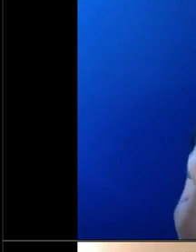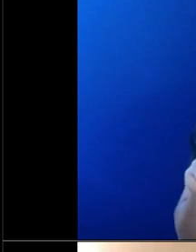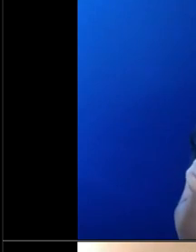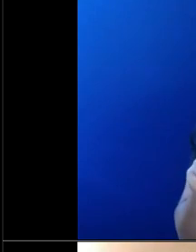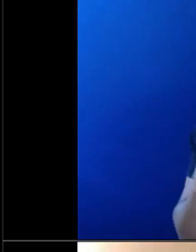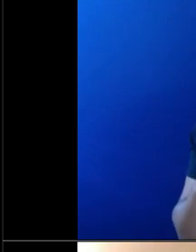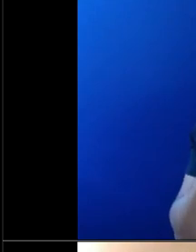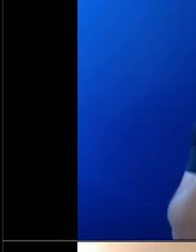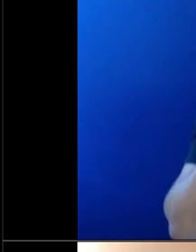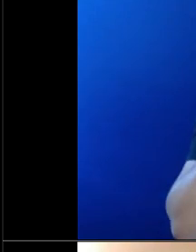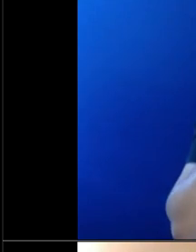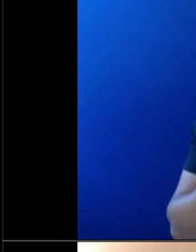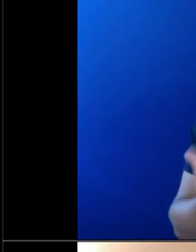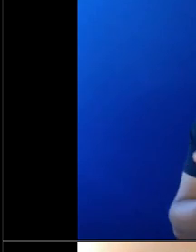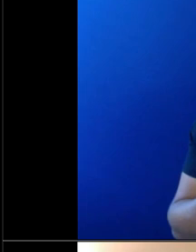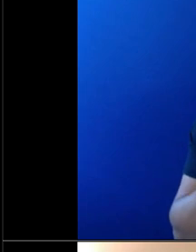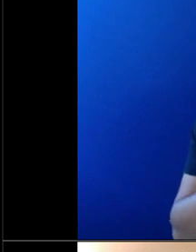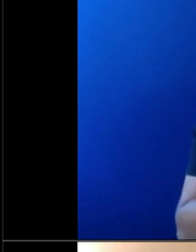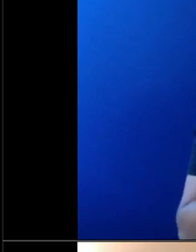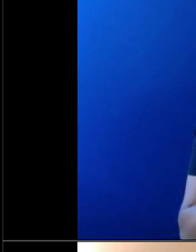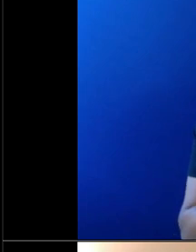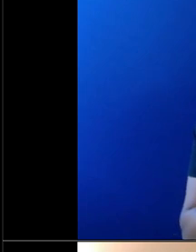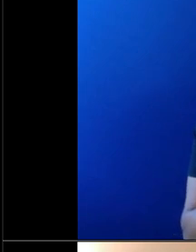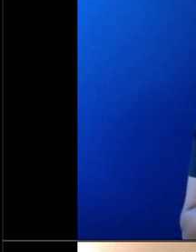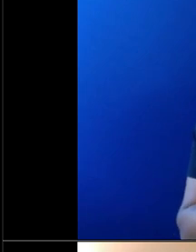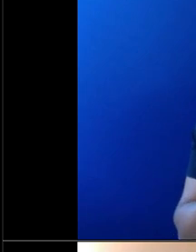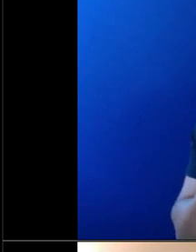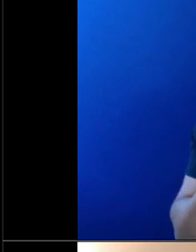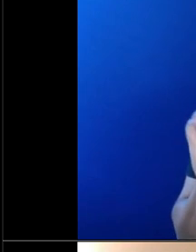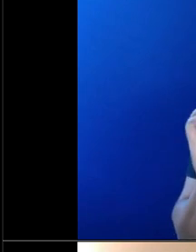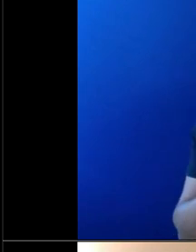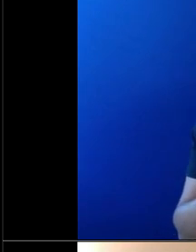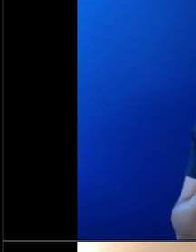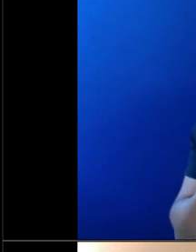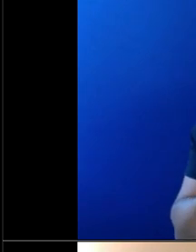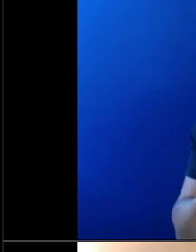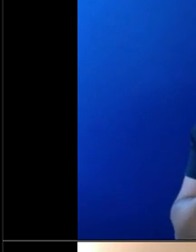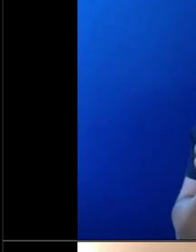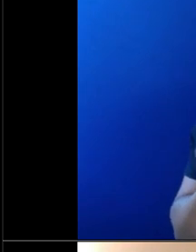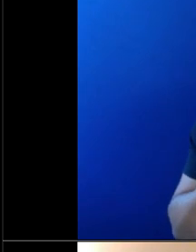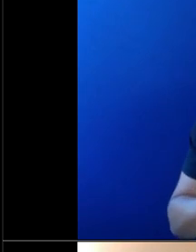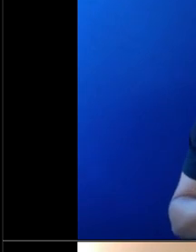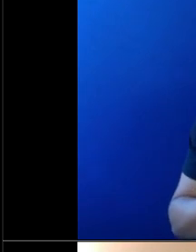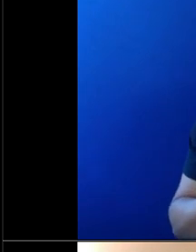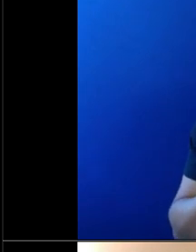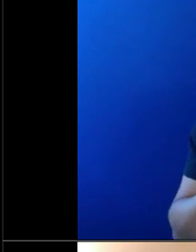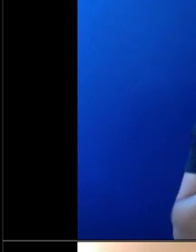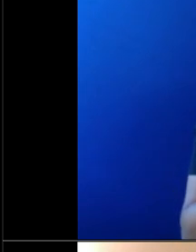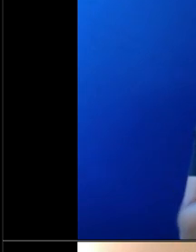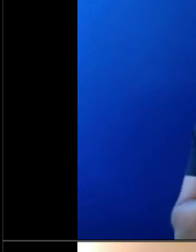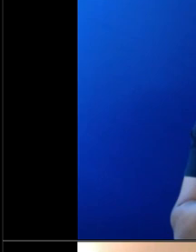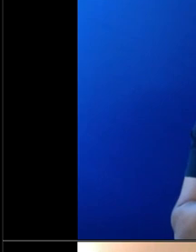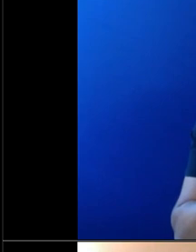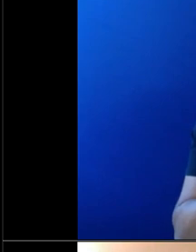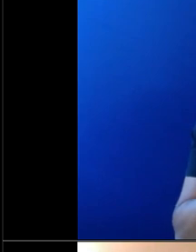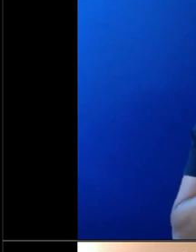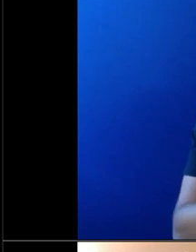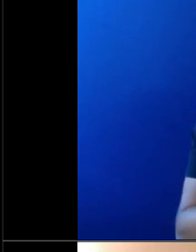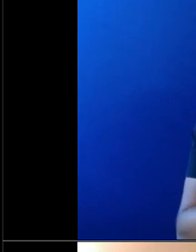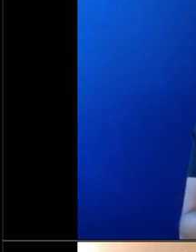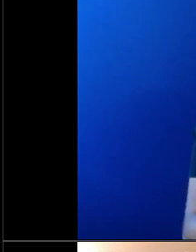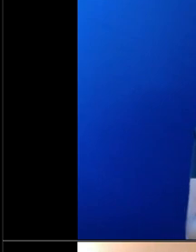work with a cultural advisor. And although seals are typically, they're tagged and referred to by their tag numbers,